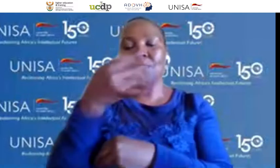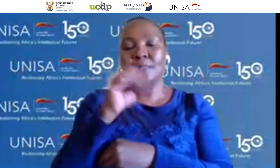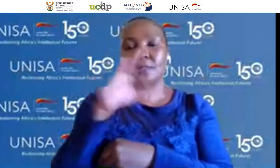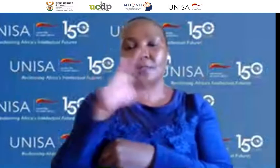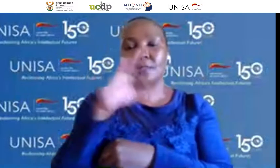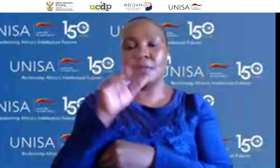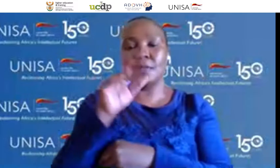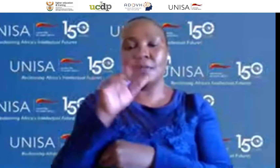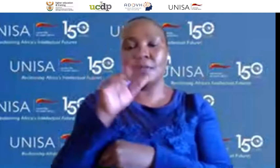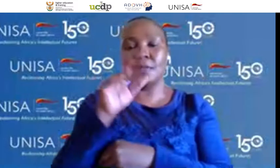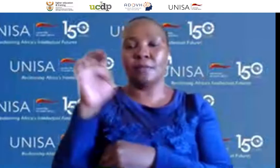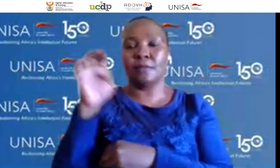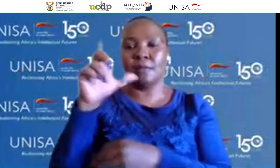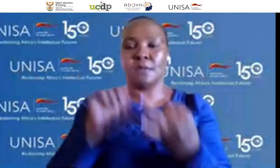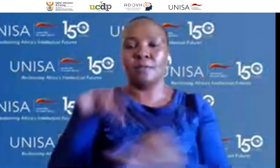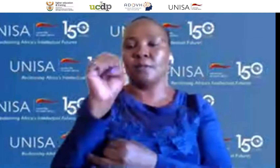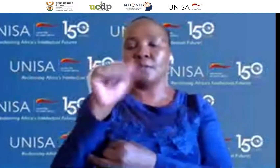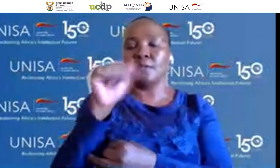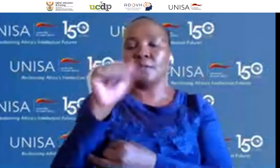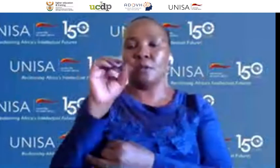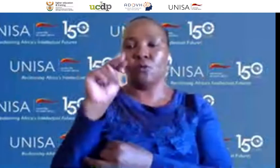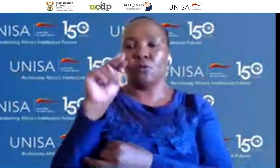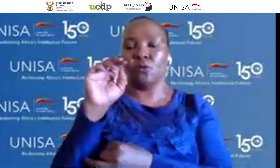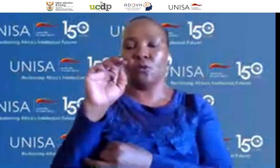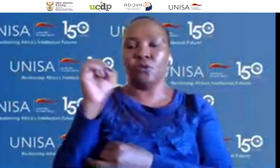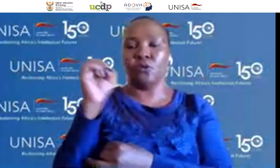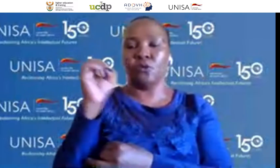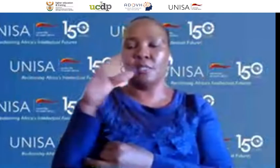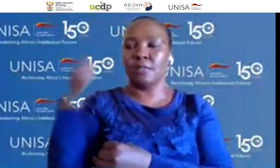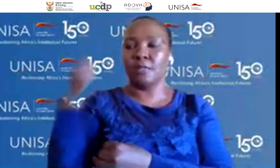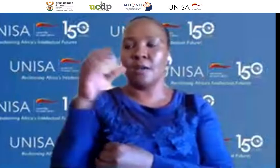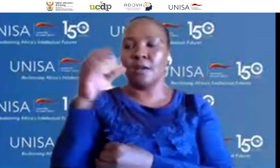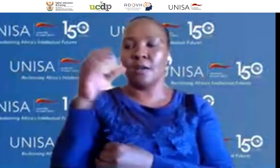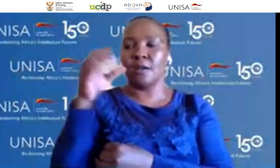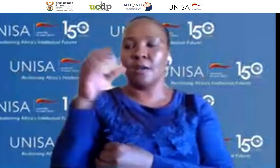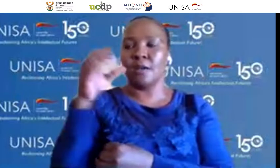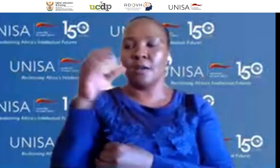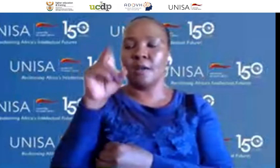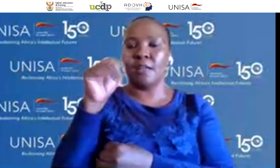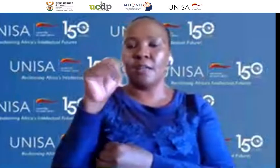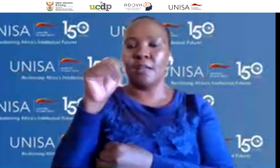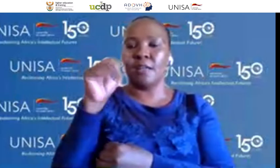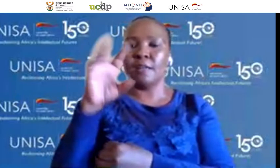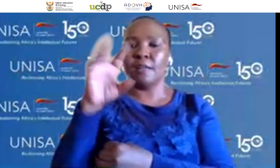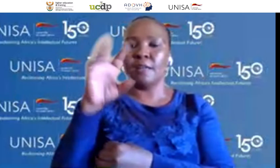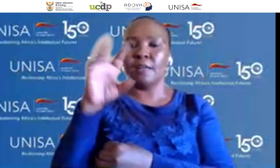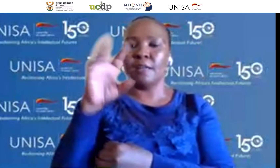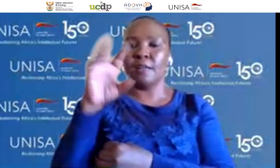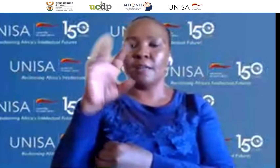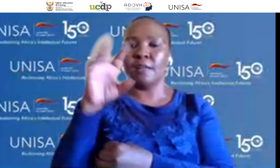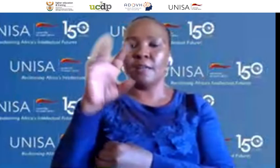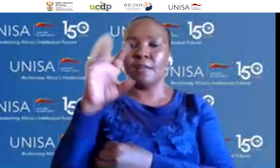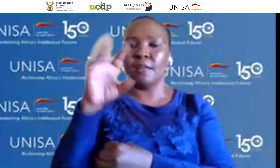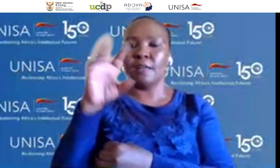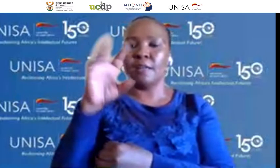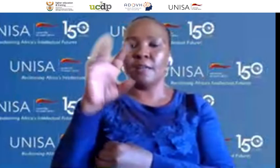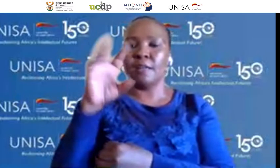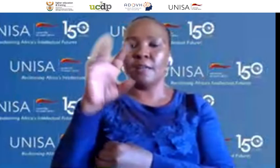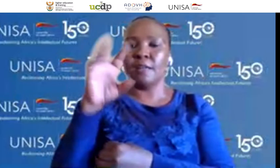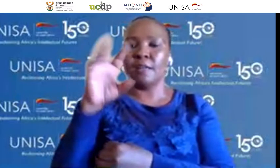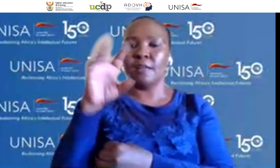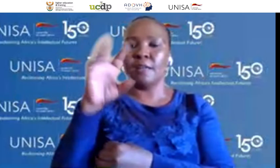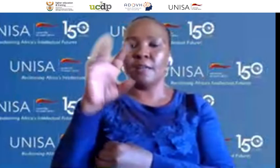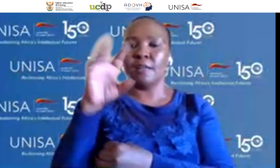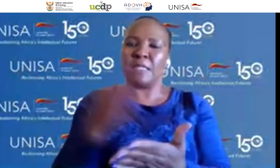Salosh Govender, if there were anything that is common or dominated our chat that on both platforms that we should raise. Let me start